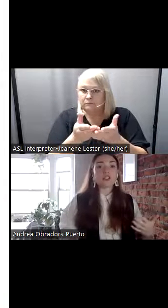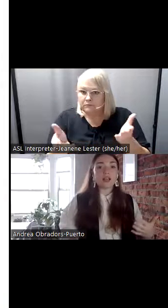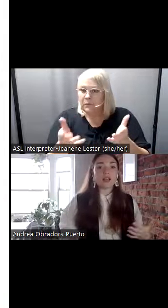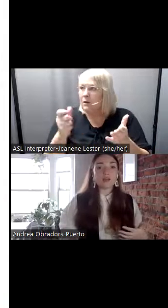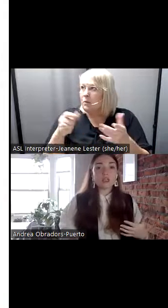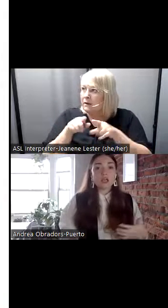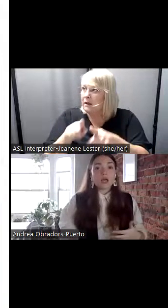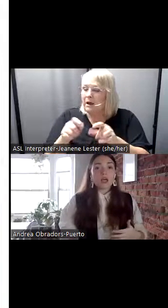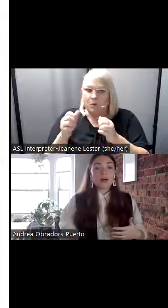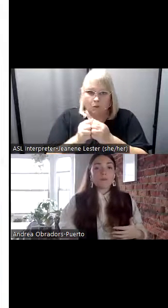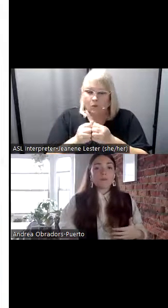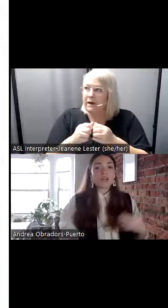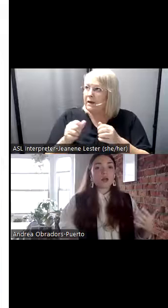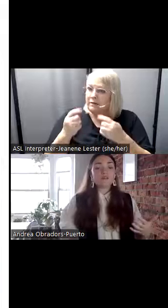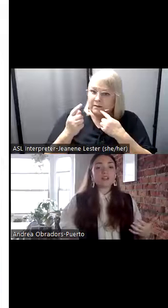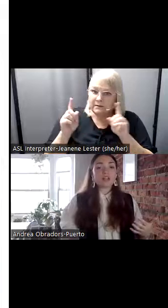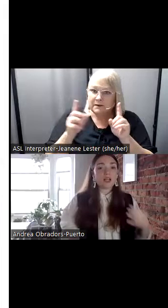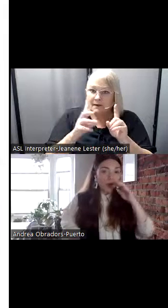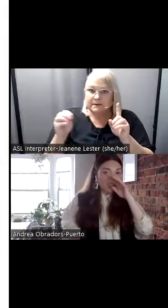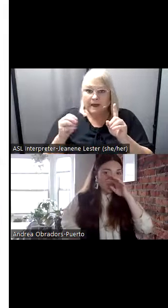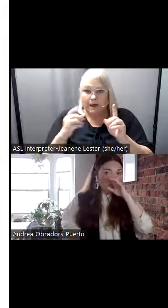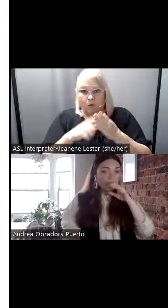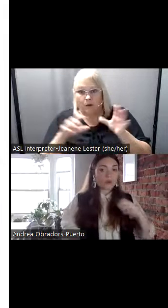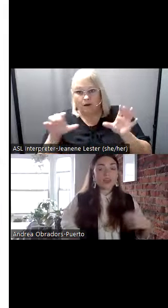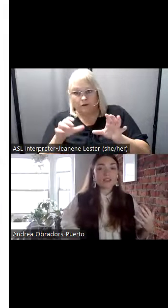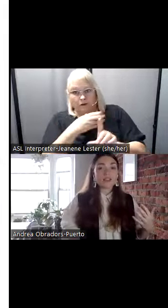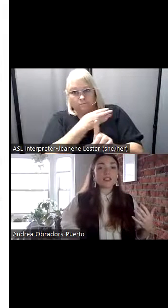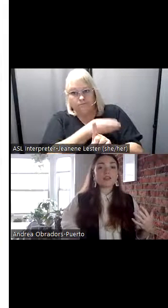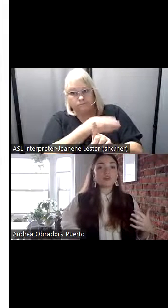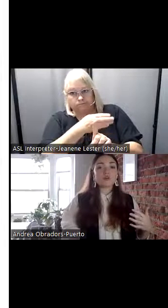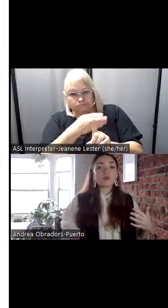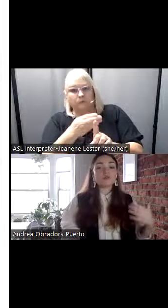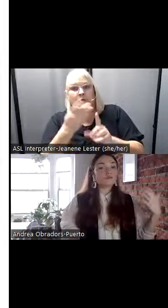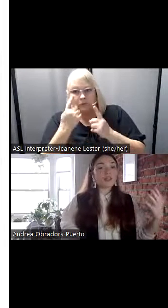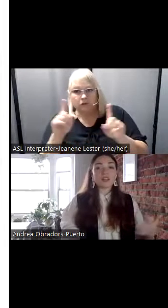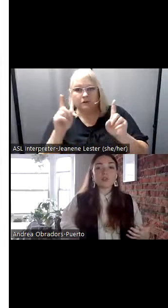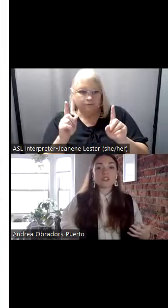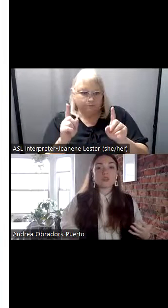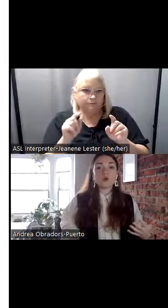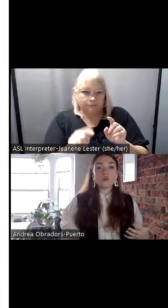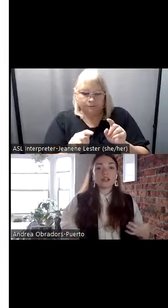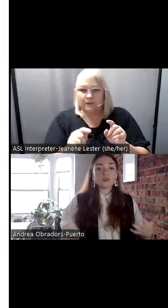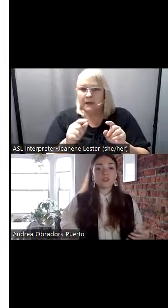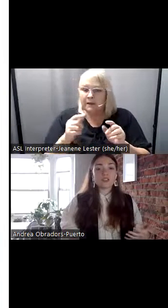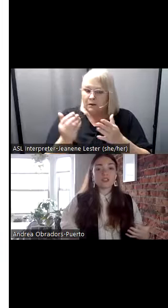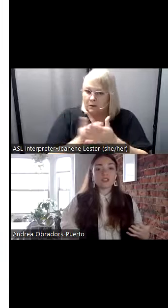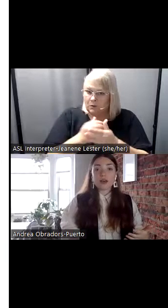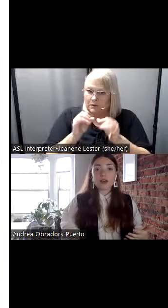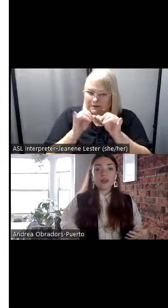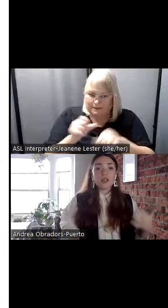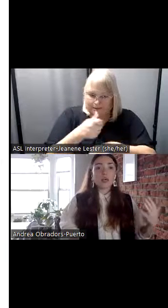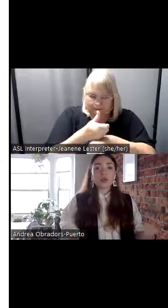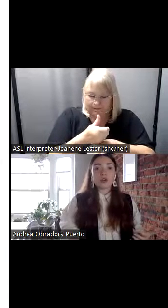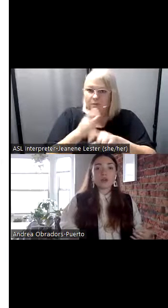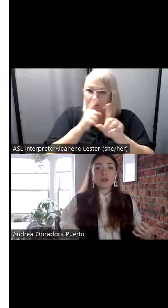and action items. The accomplishments for this is to get a new system goals and expectations